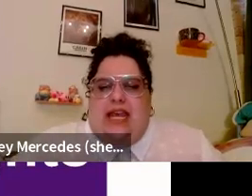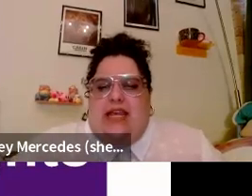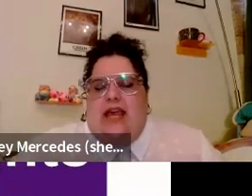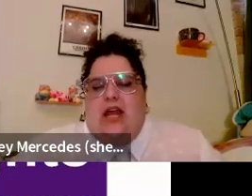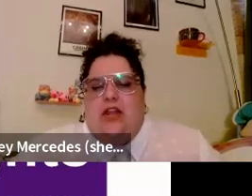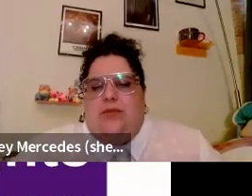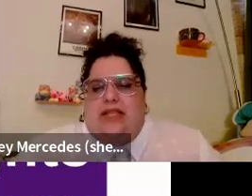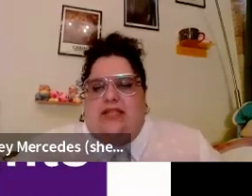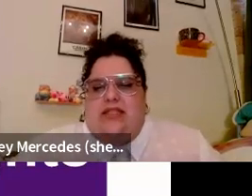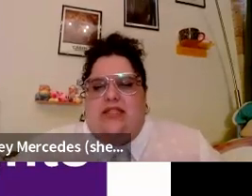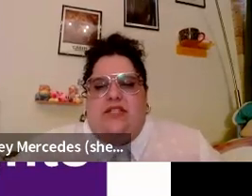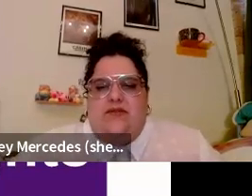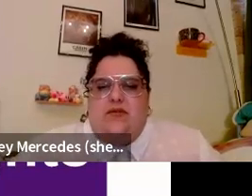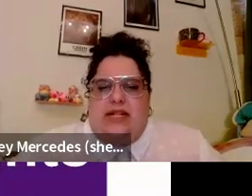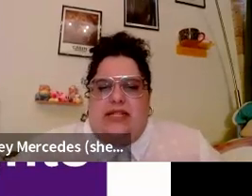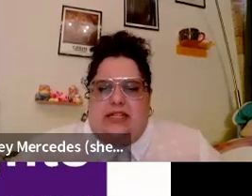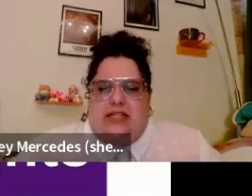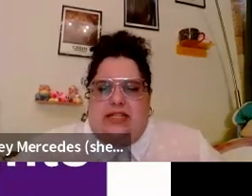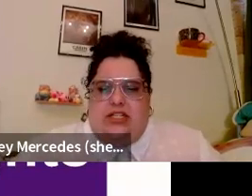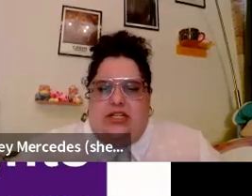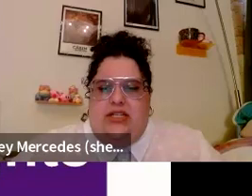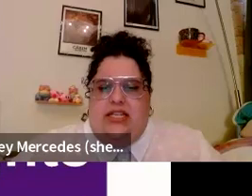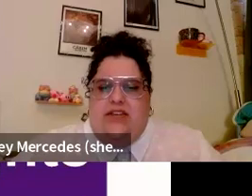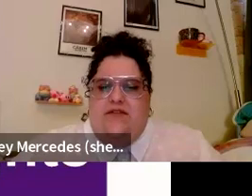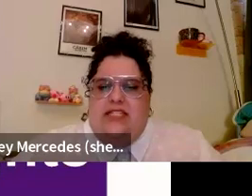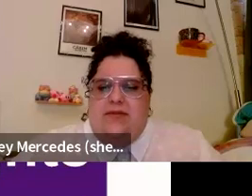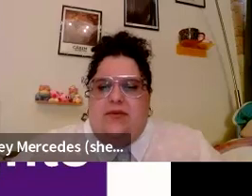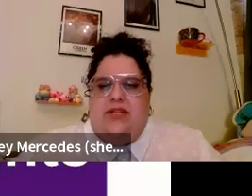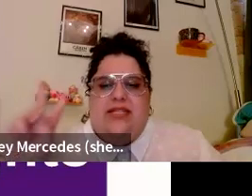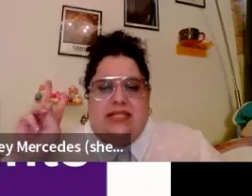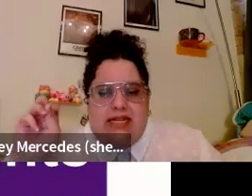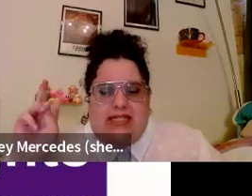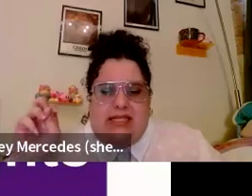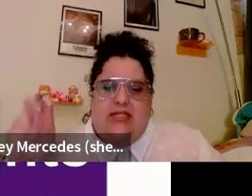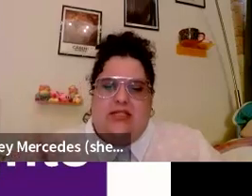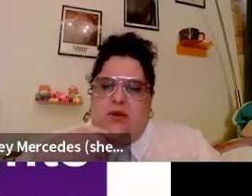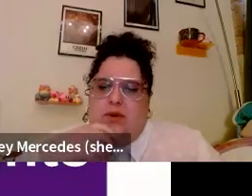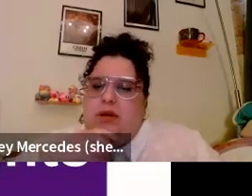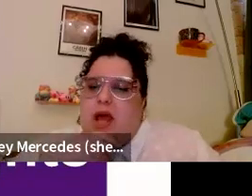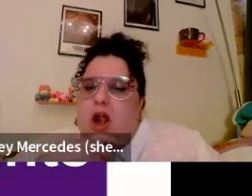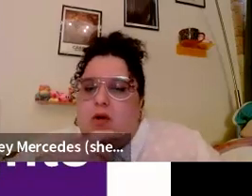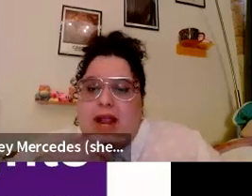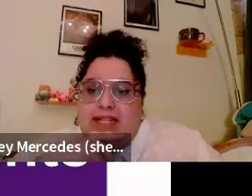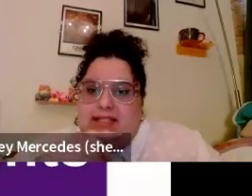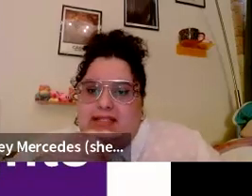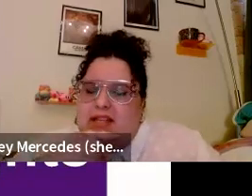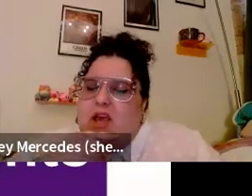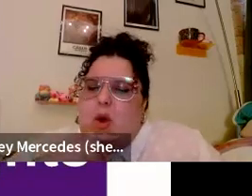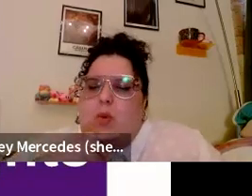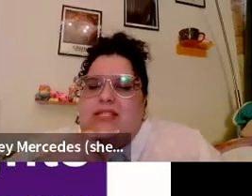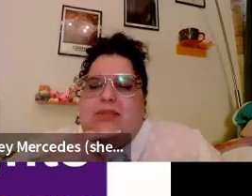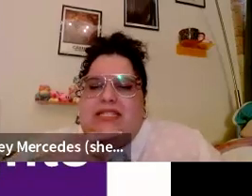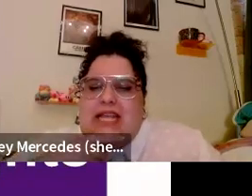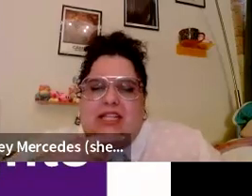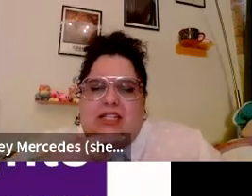she was 29 when this happened. And despite having those skills and experience